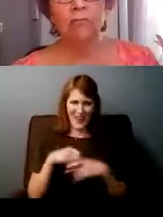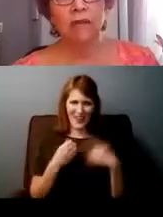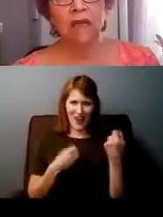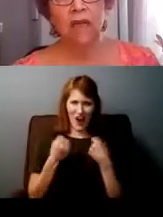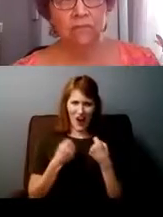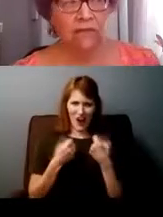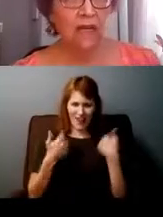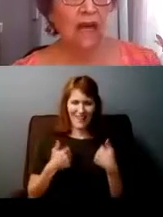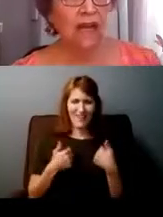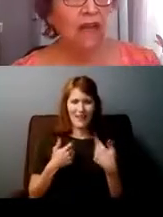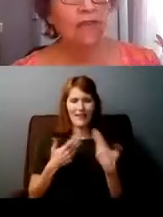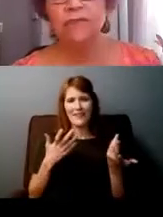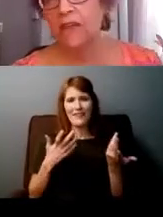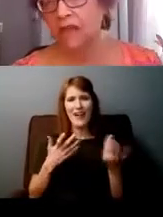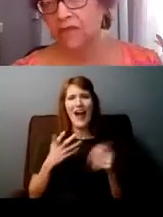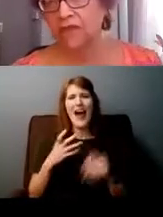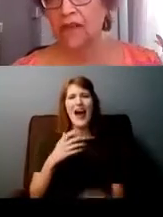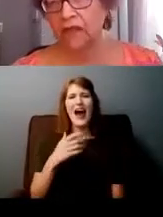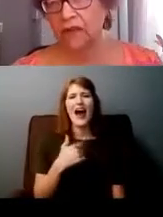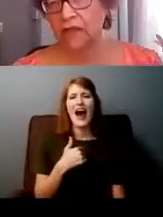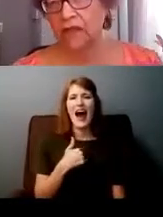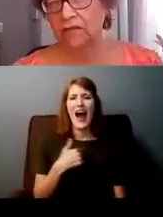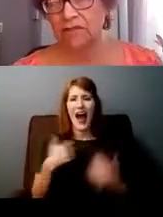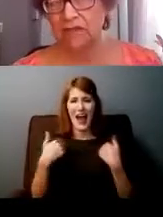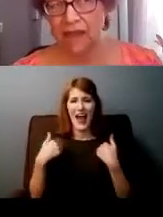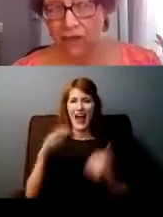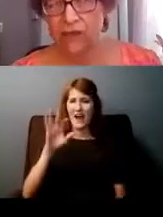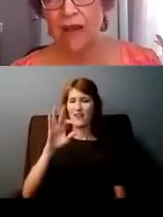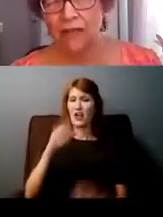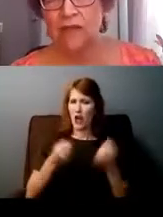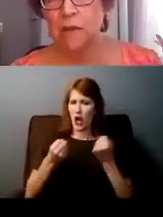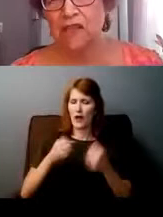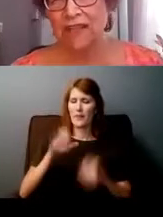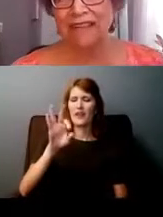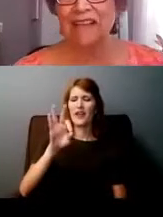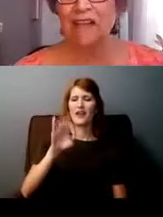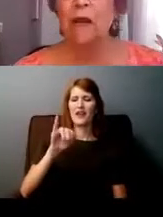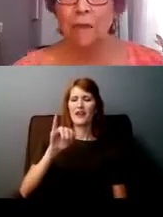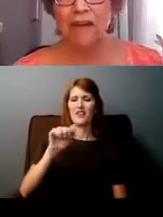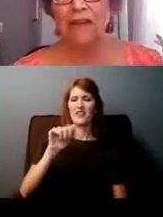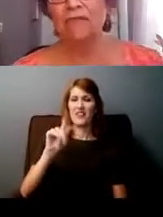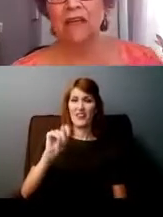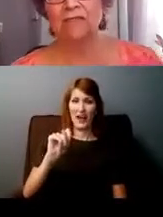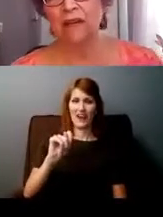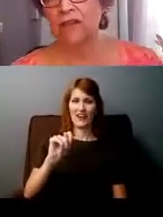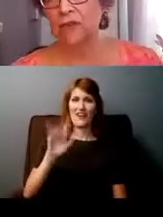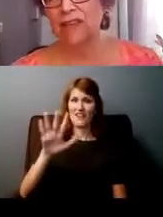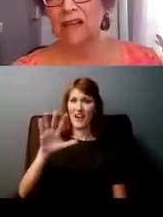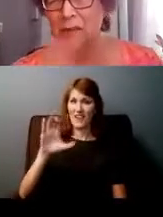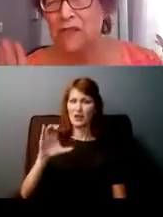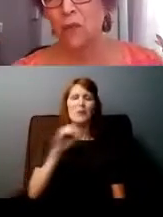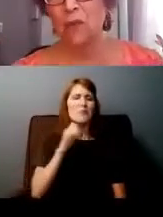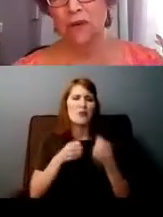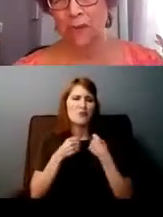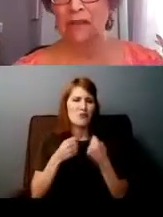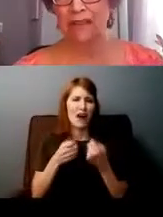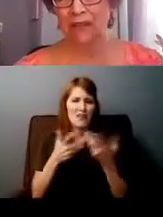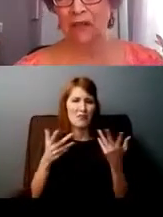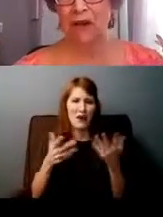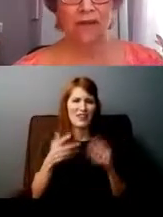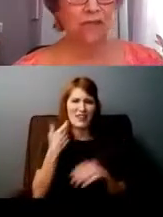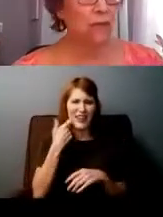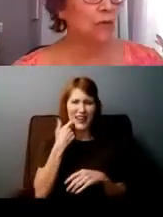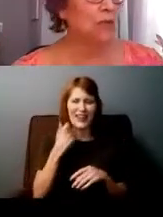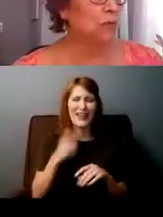Now, I have a Fiat 500. I don't drive it as much lately, but I have a Fiat 500, and I'm adorable in